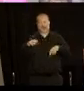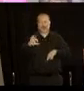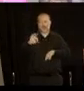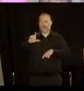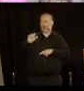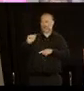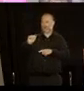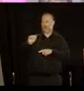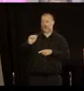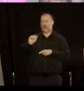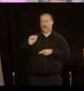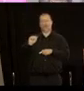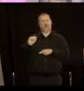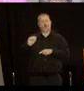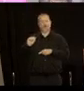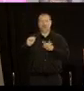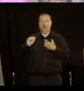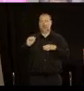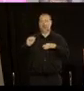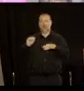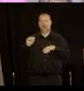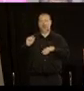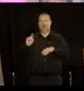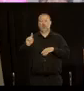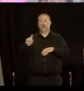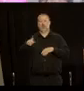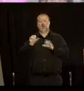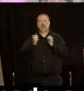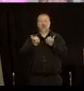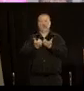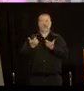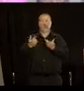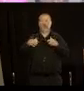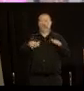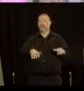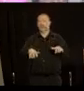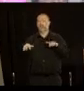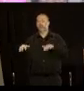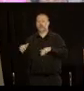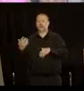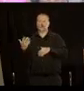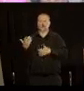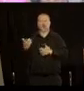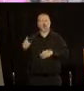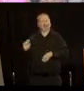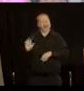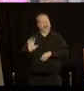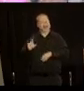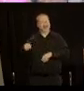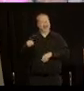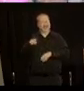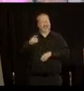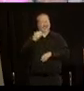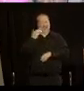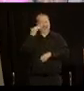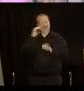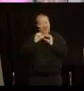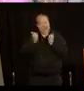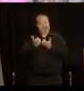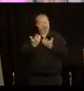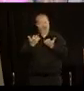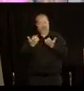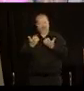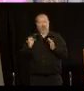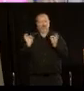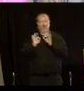Florida are, they're not agencies who are hanging out in the role. They're agency heads who want to